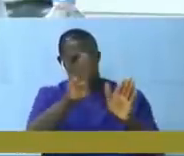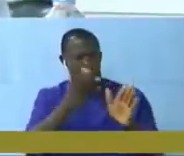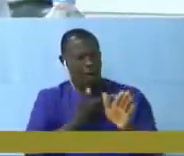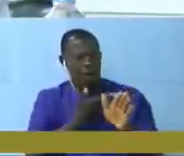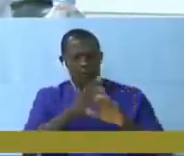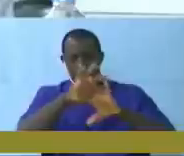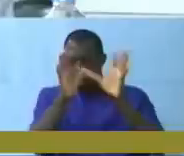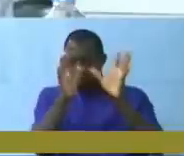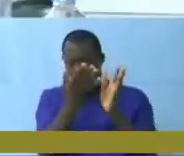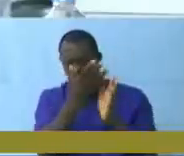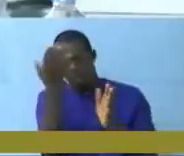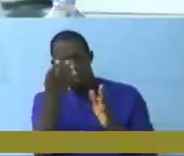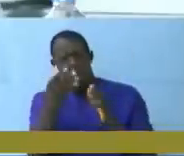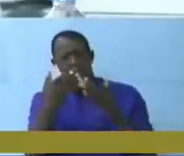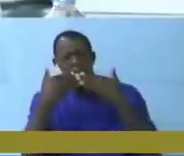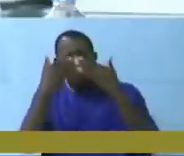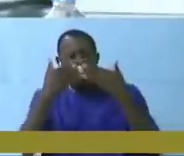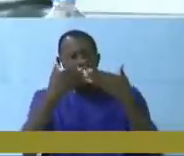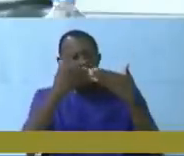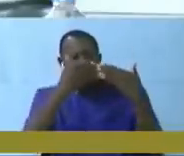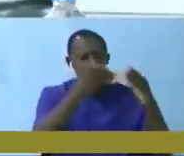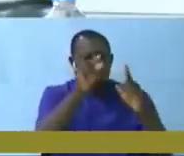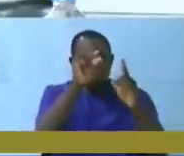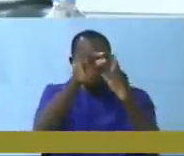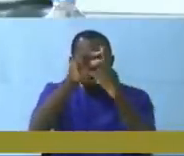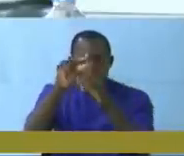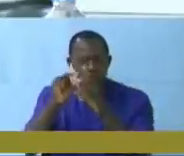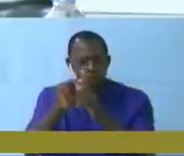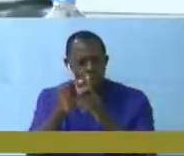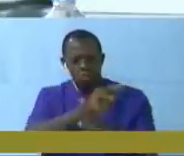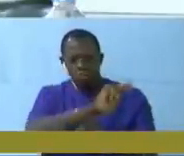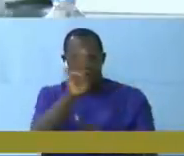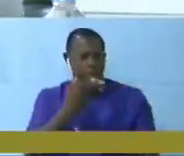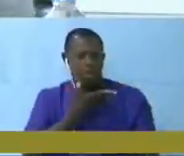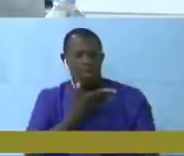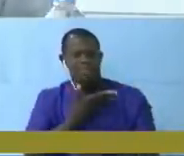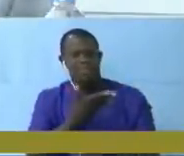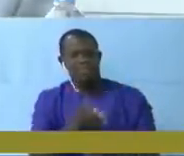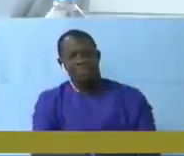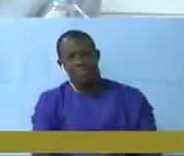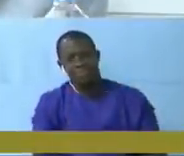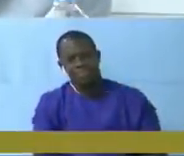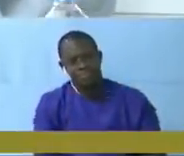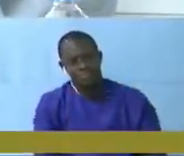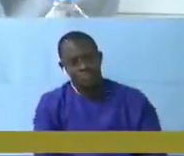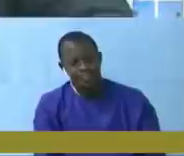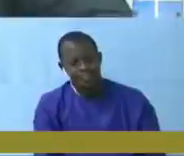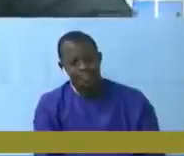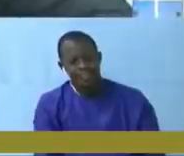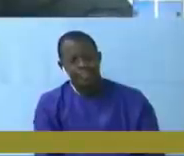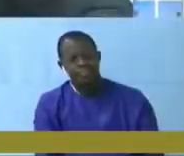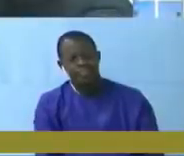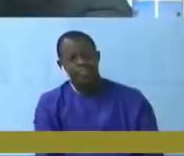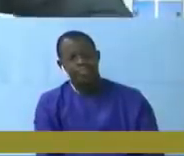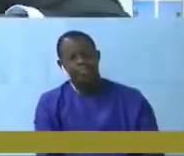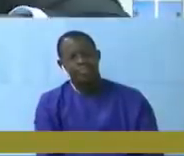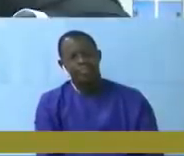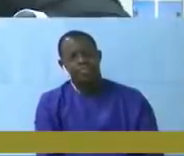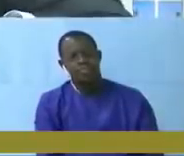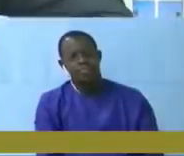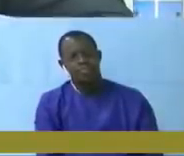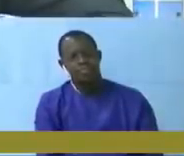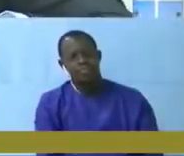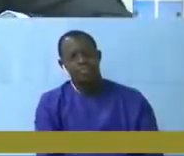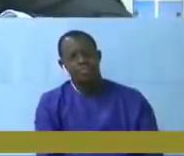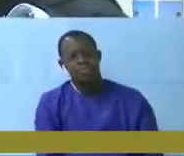some of those, you know, some so of those so mengale li nga am outena. Do you by